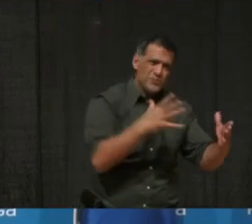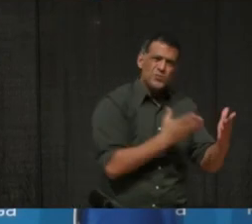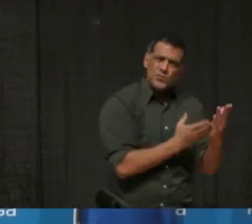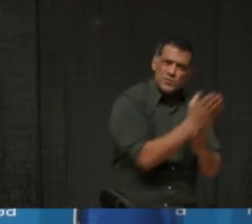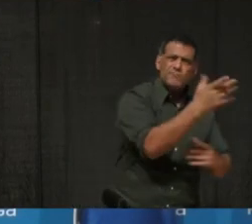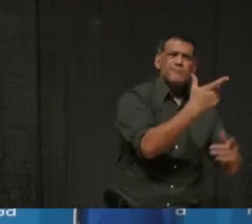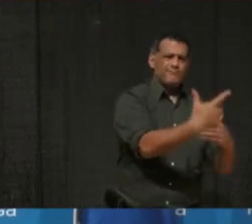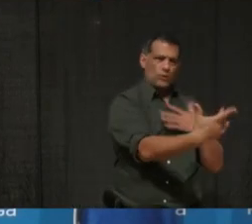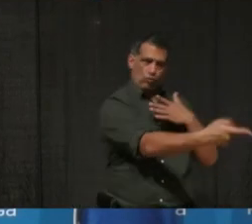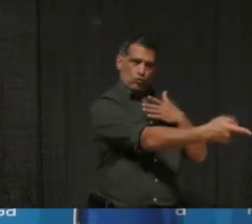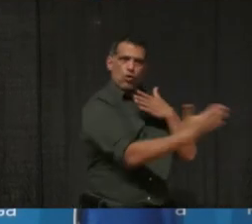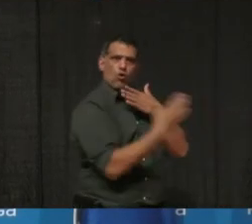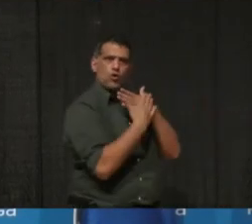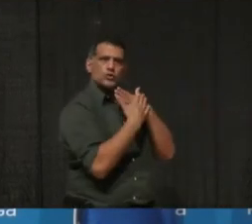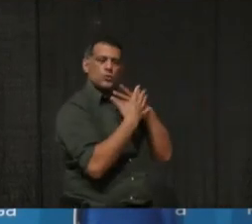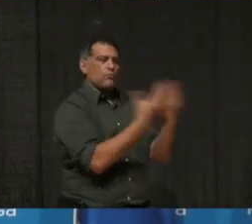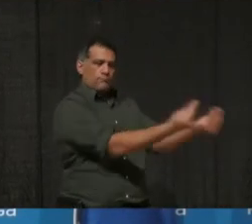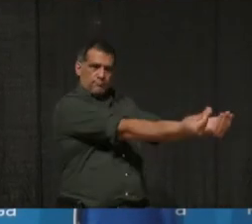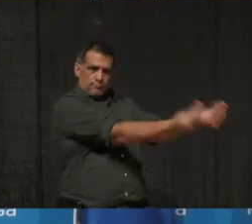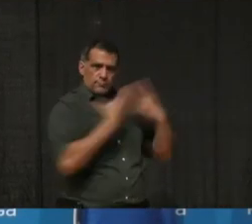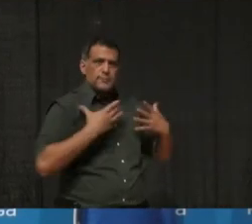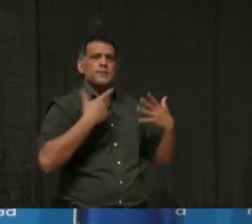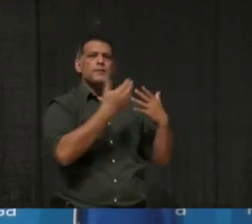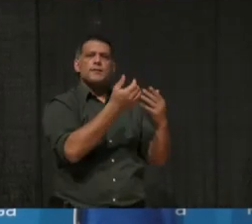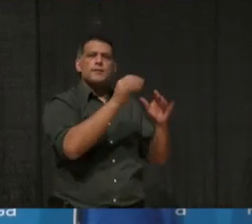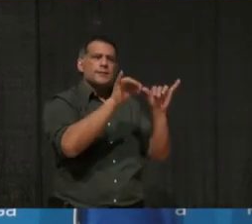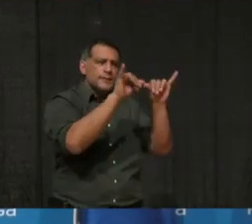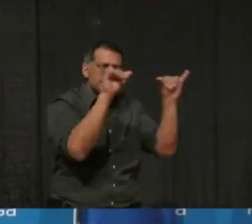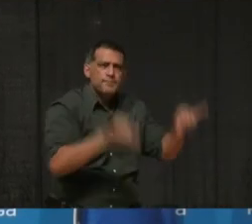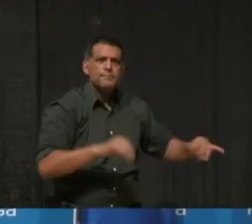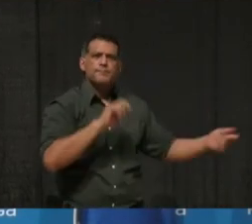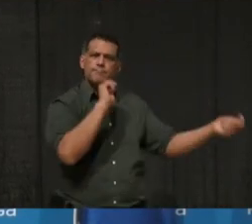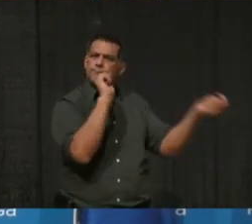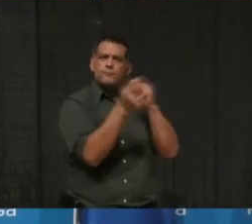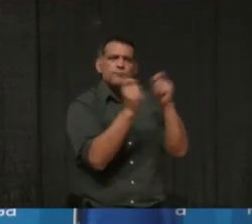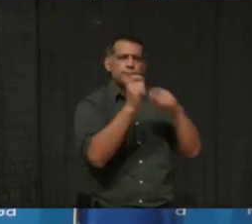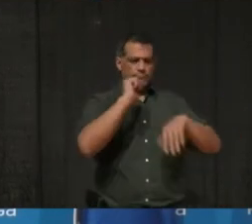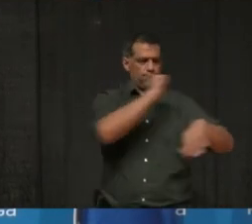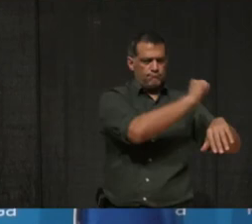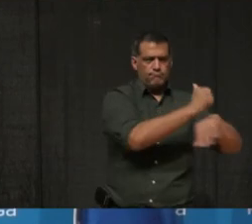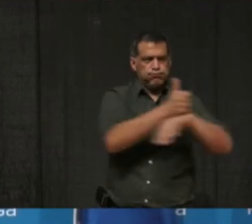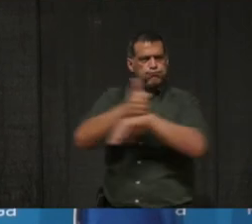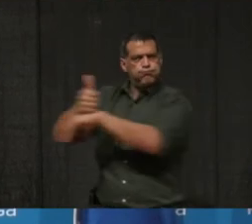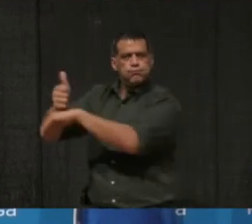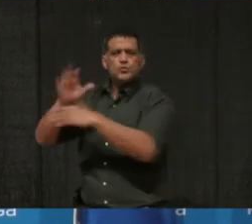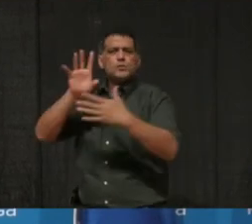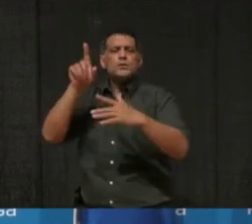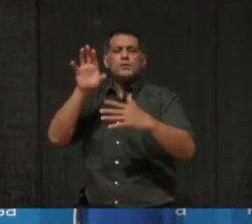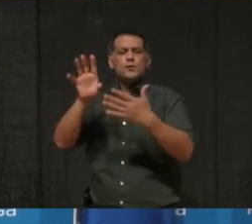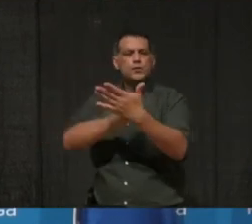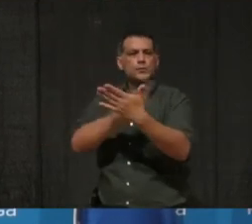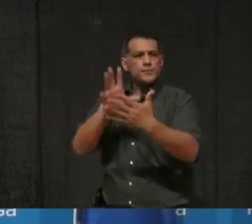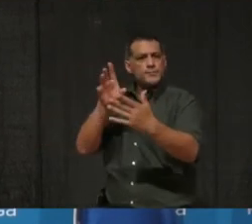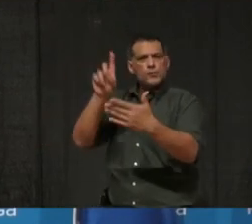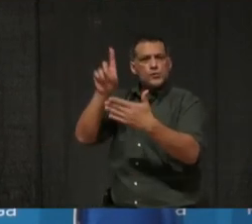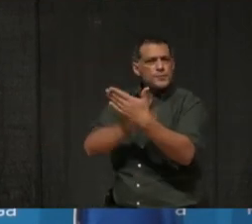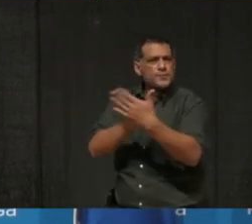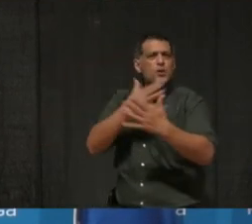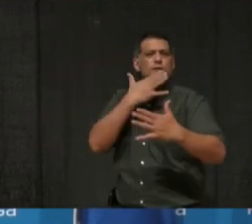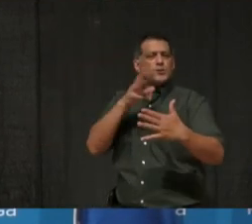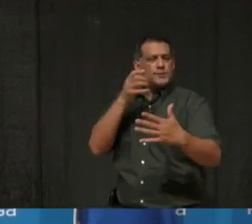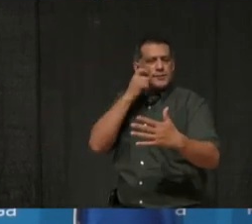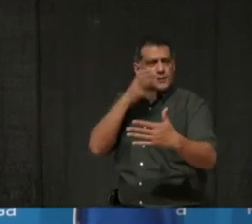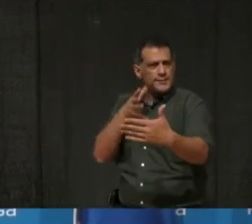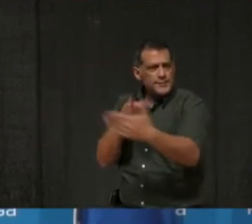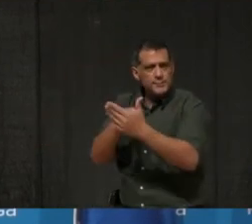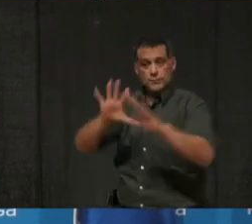giving feedback on initiatives pertaining to the Black community in addressing racism, discrimination, and systemic changes in